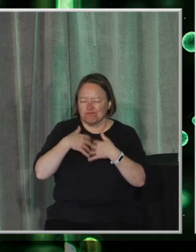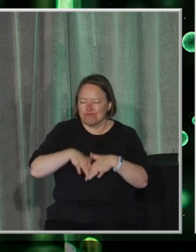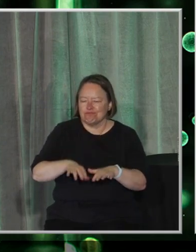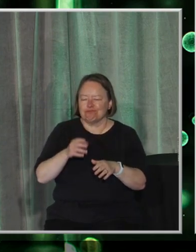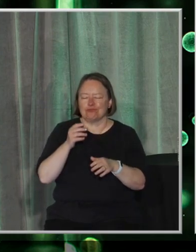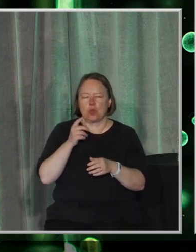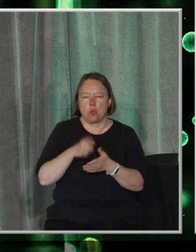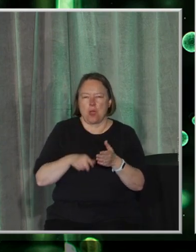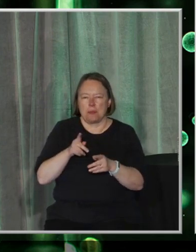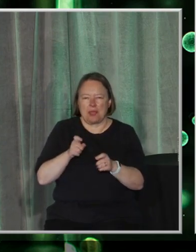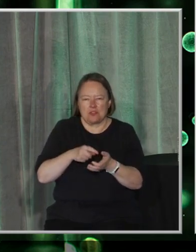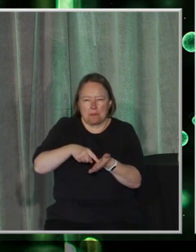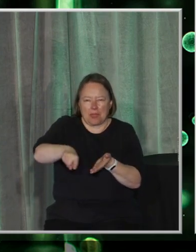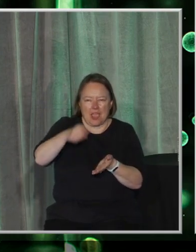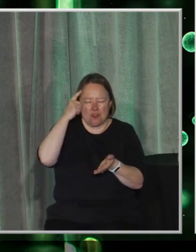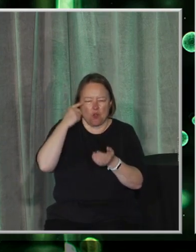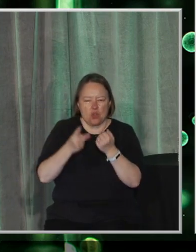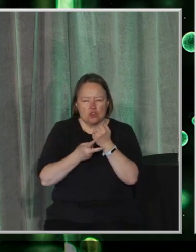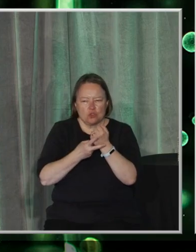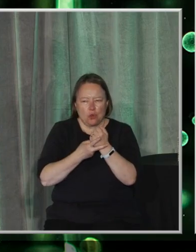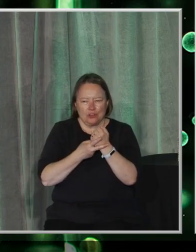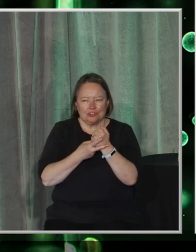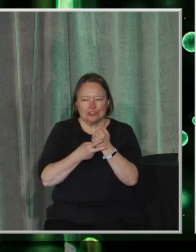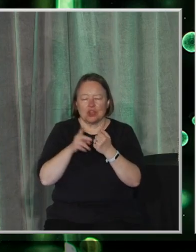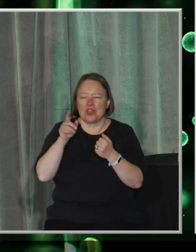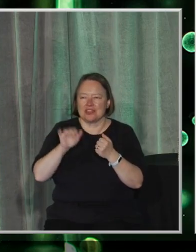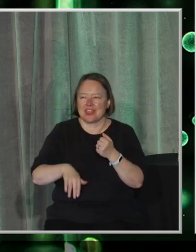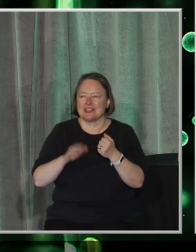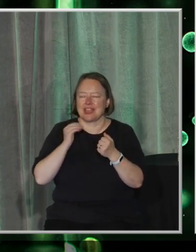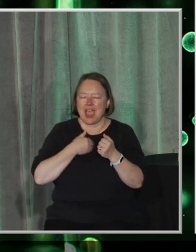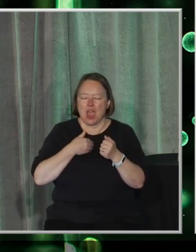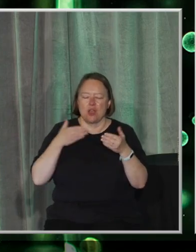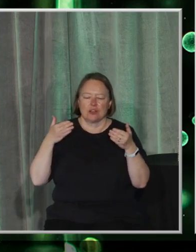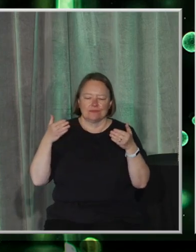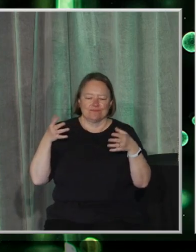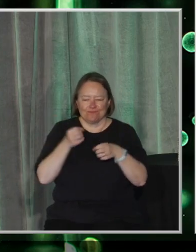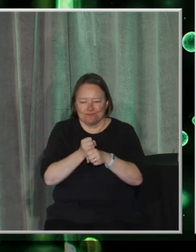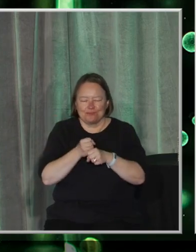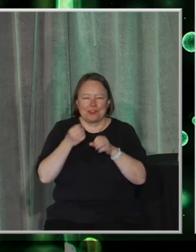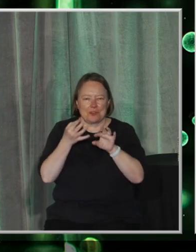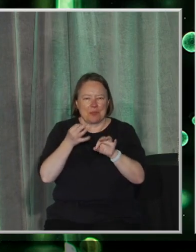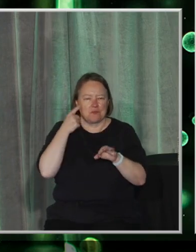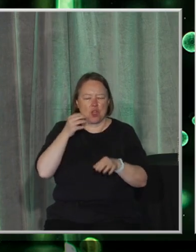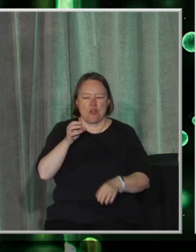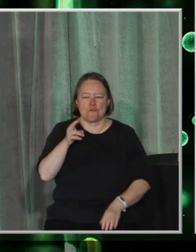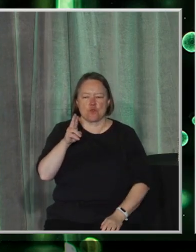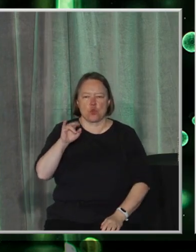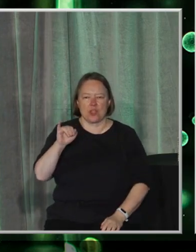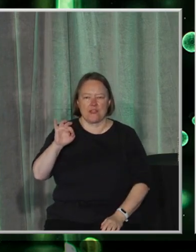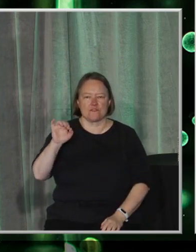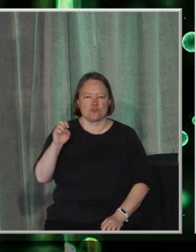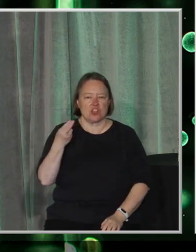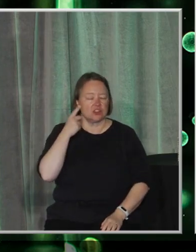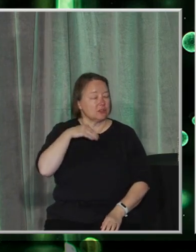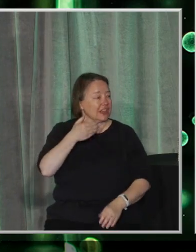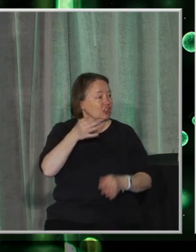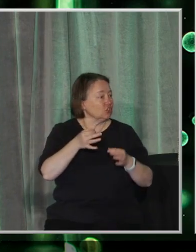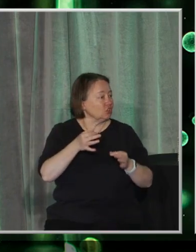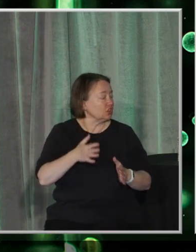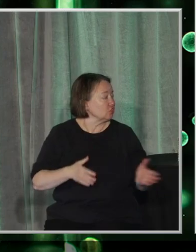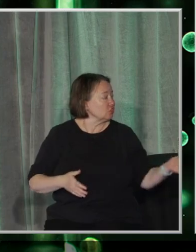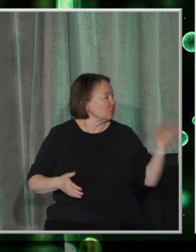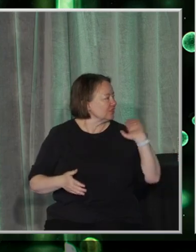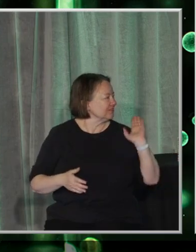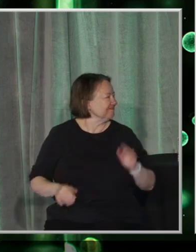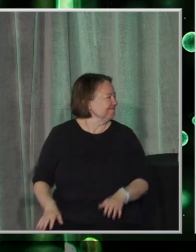pay for storage. So there's our concentrated feedback for Fruity Fresh, and now I'll hand over to the next judge.